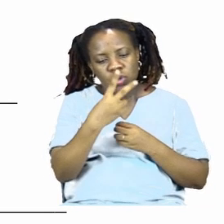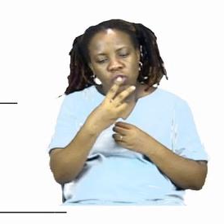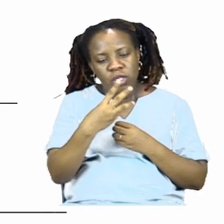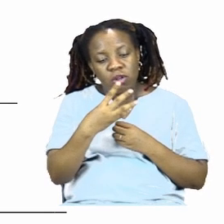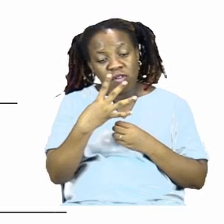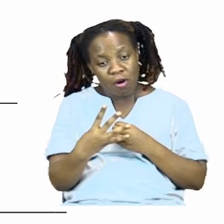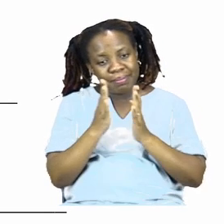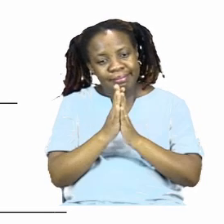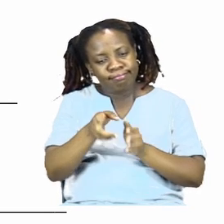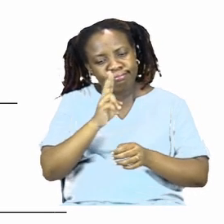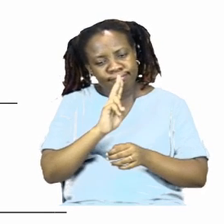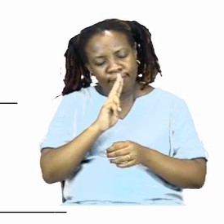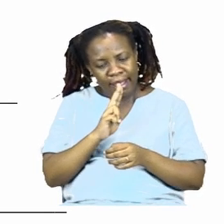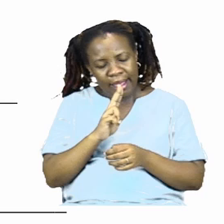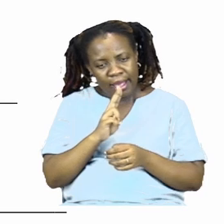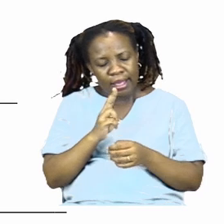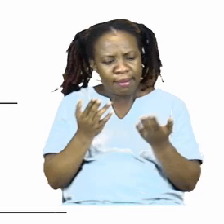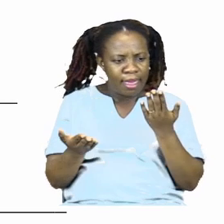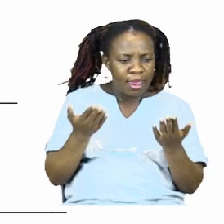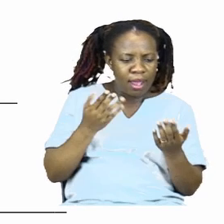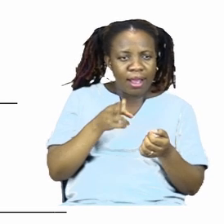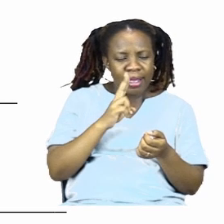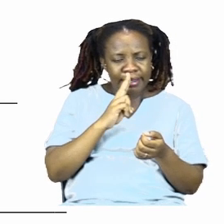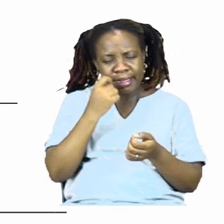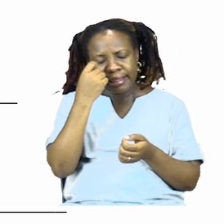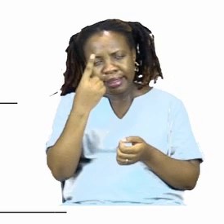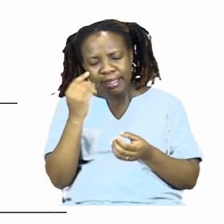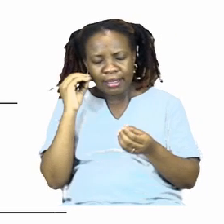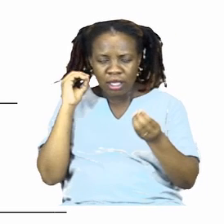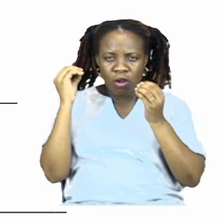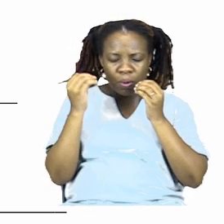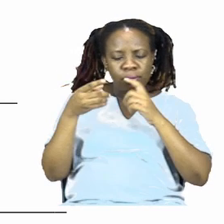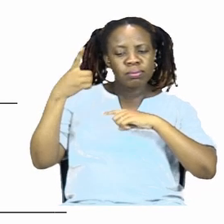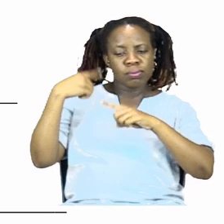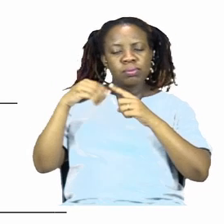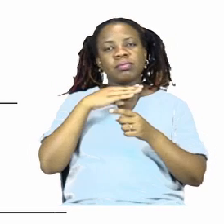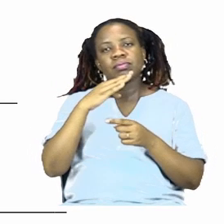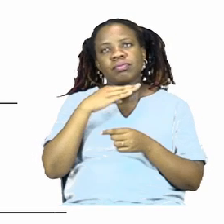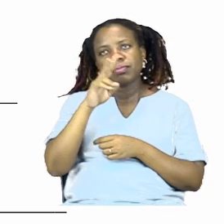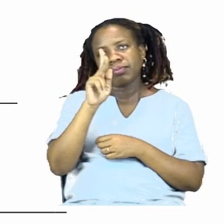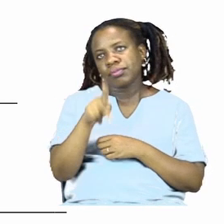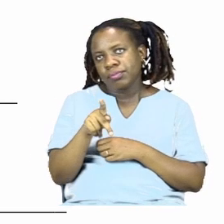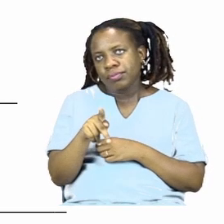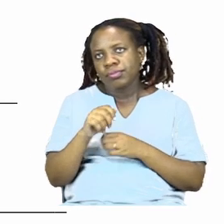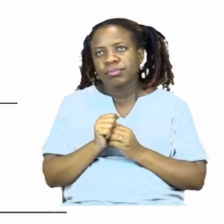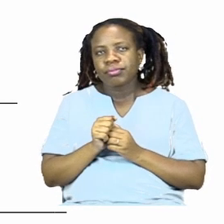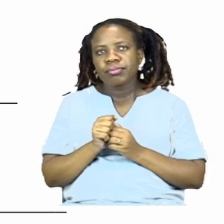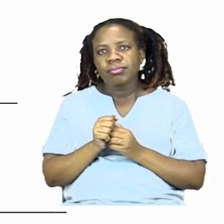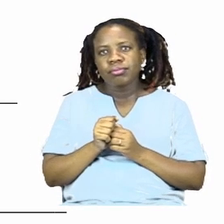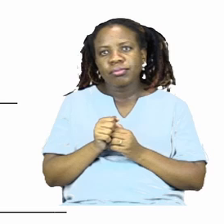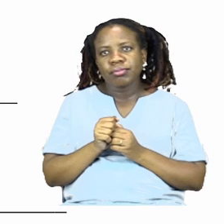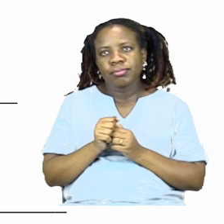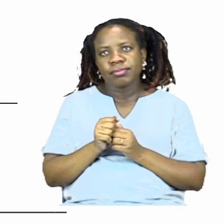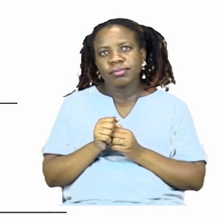back and read through the reading comprehension one more time. I'm going to leave you to it now,